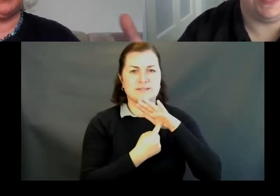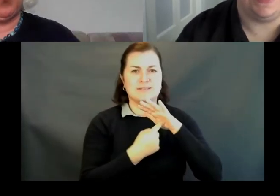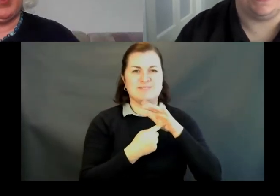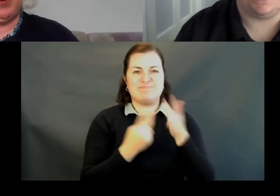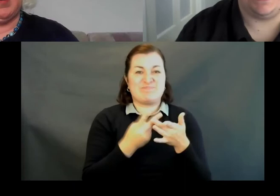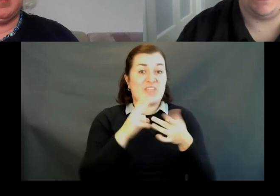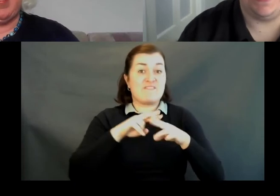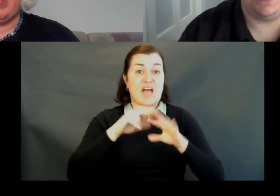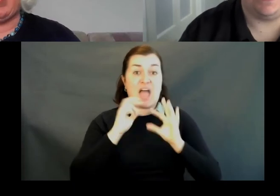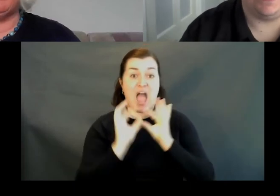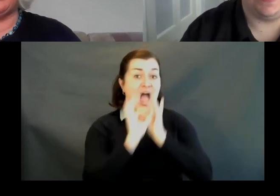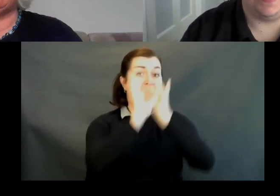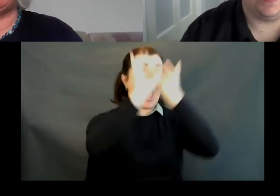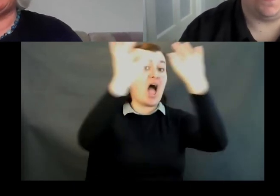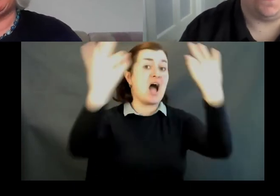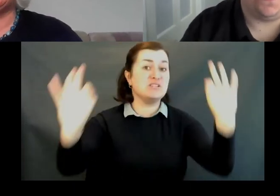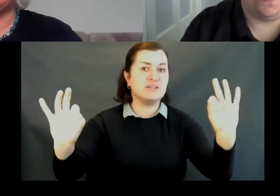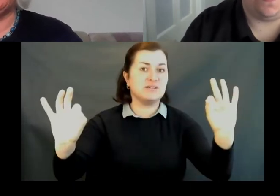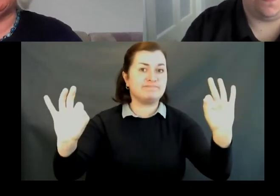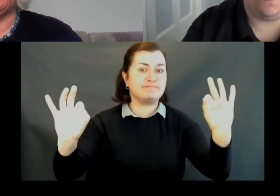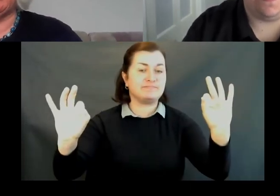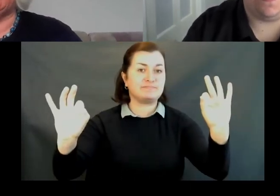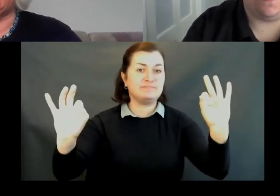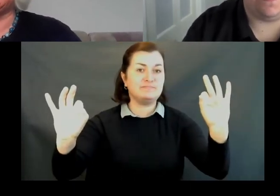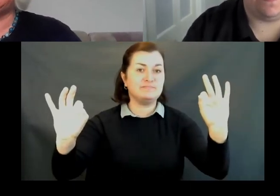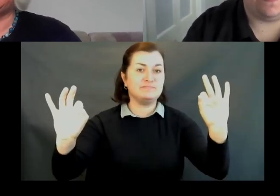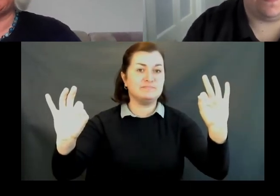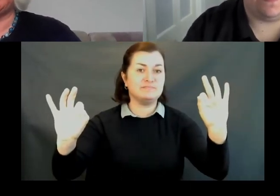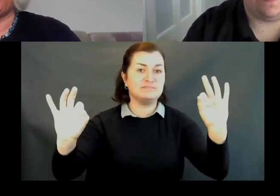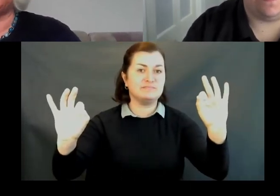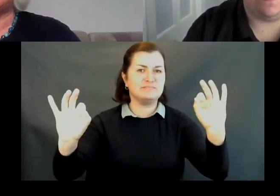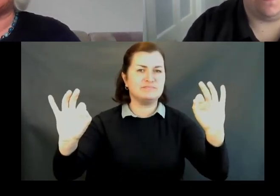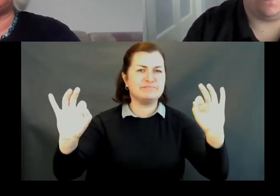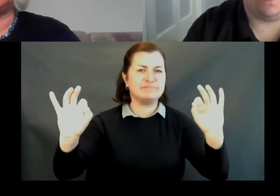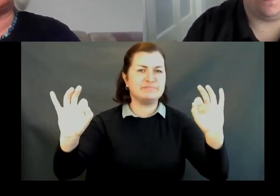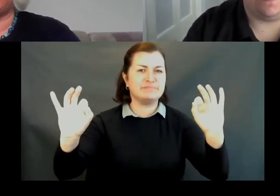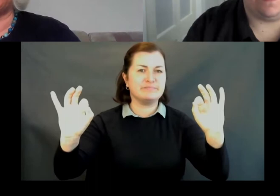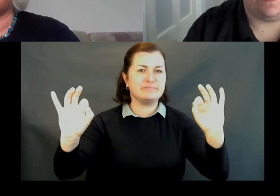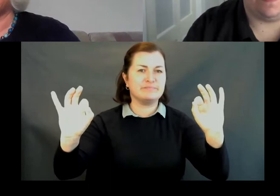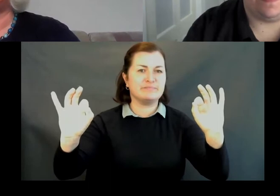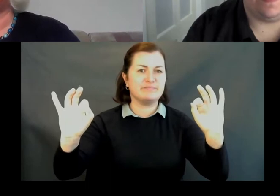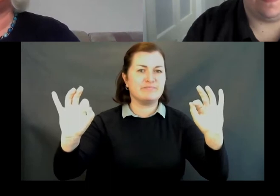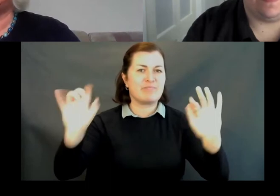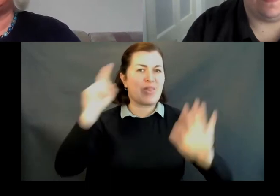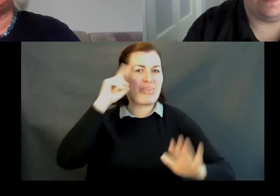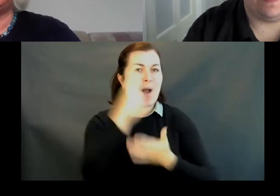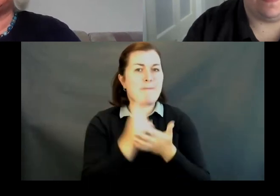mean the greater, the wider world, if I asked you, what do you think of the significance of